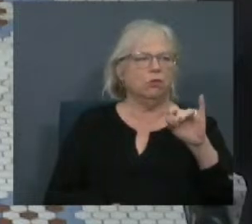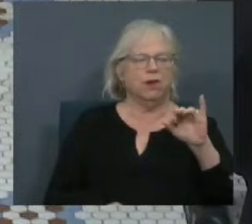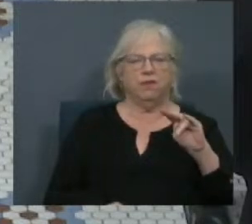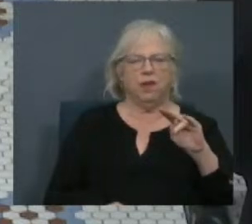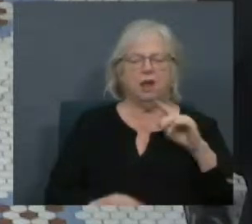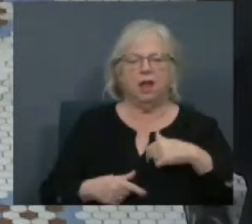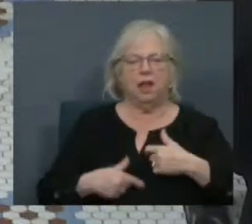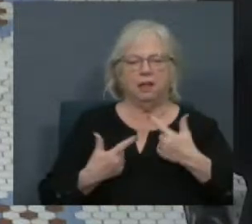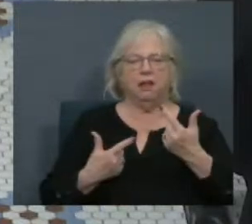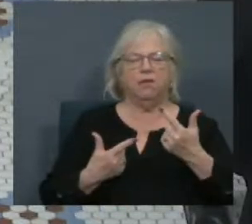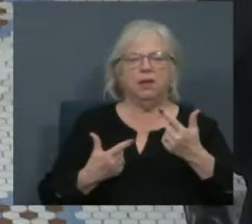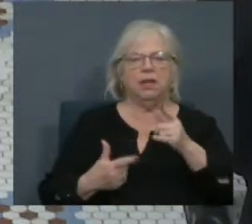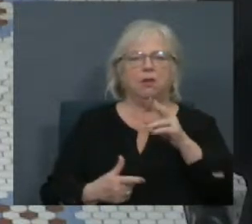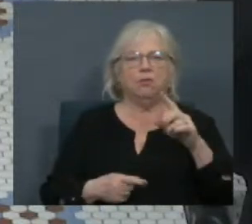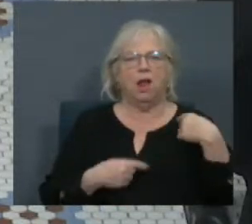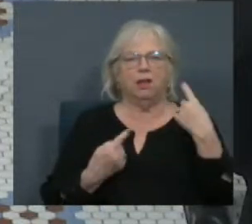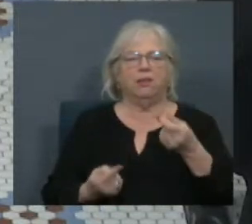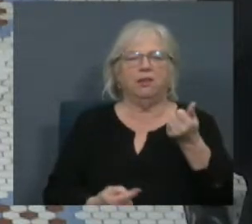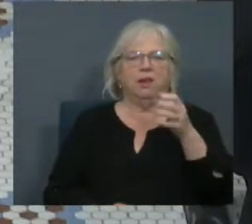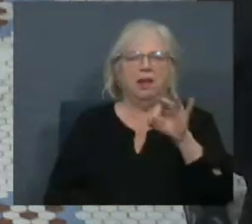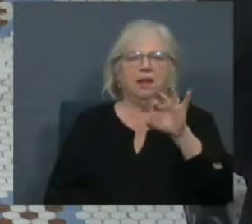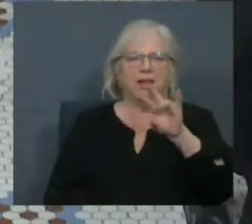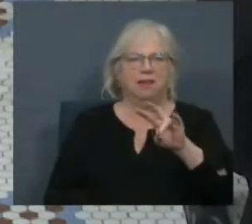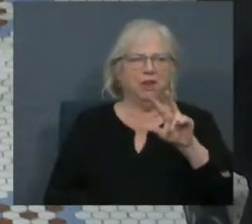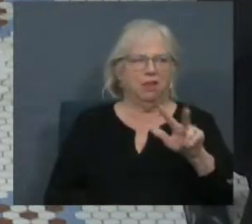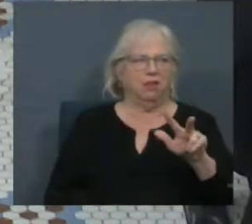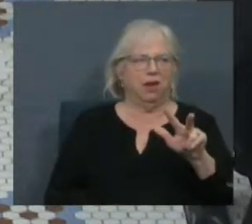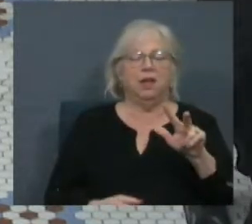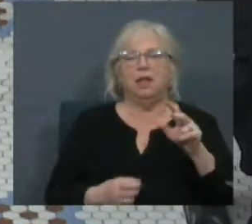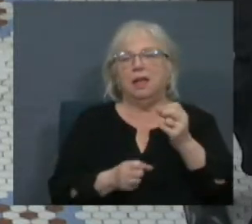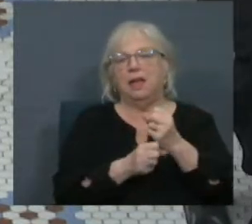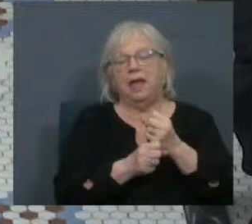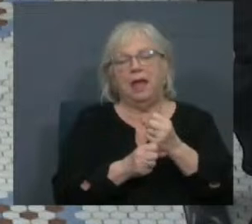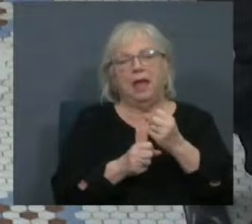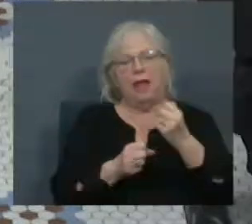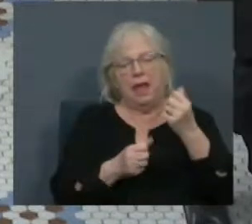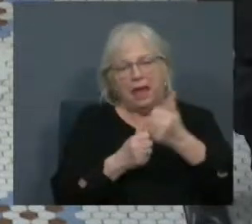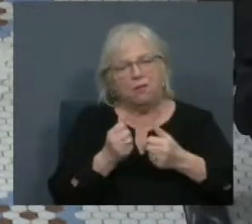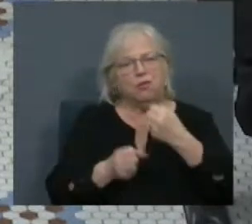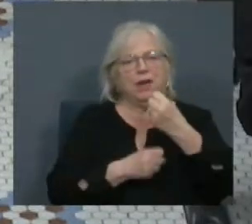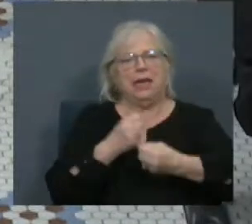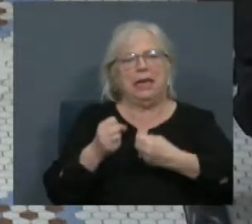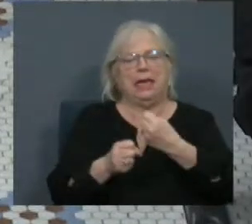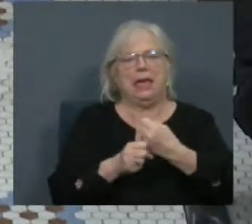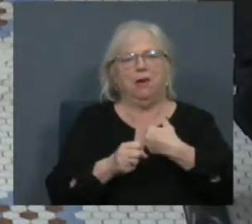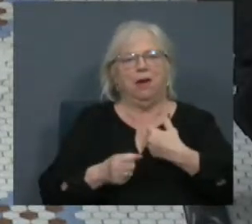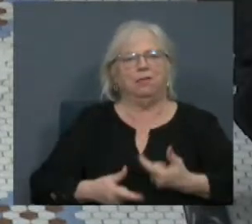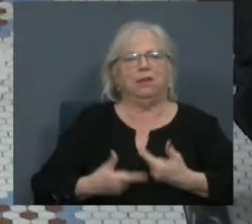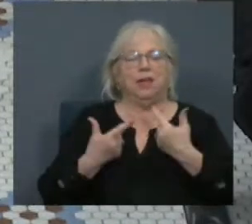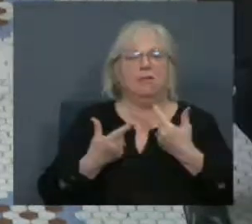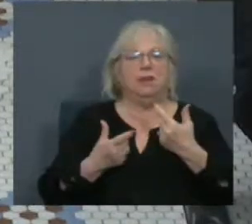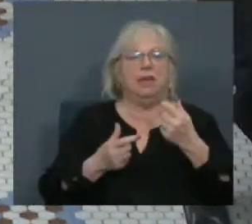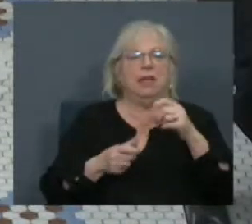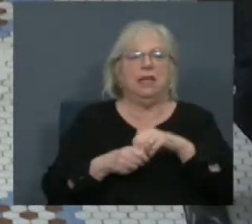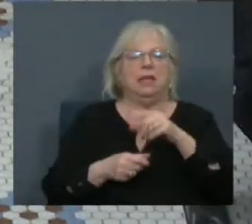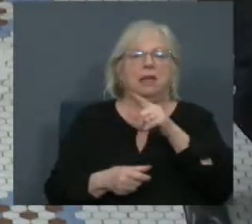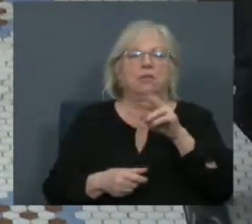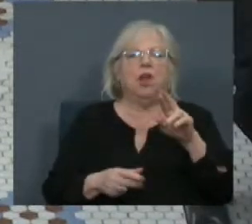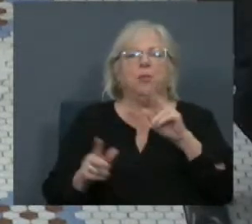since 1973. Every year I've lived in Little Rock, people have said we need to spend more money on